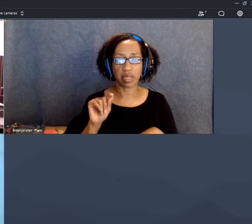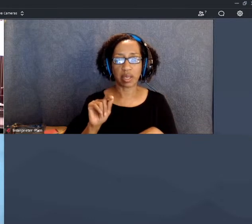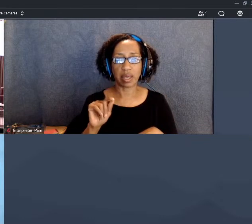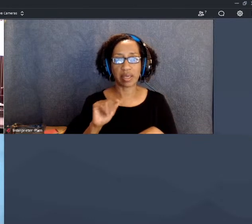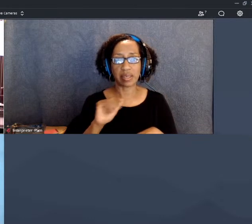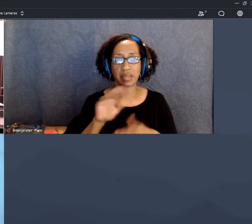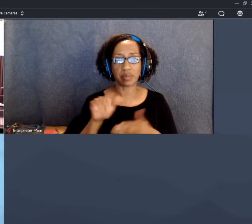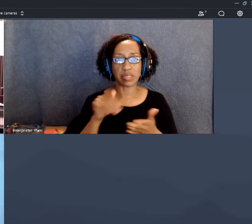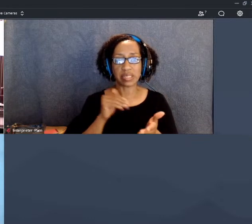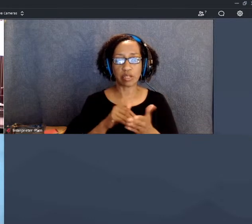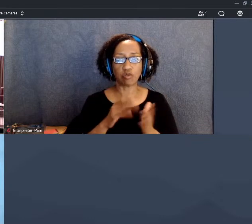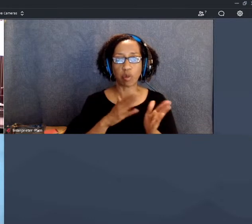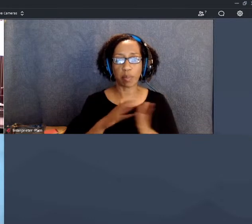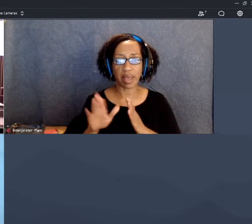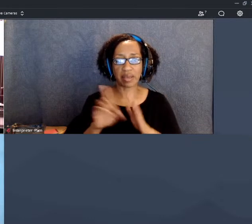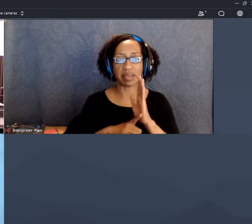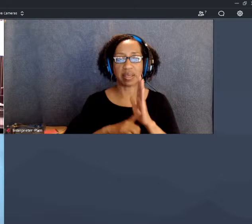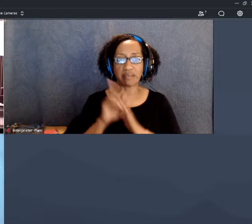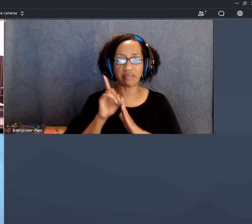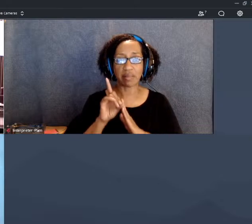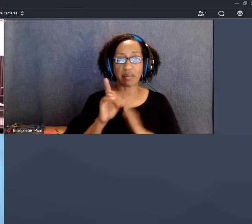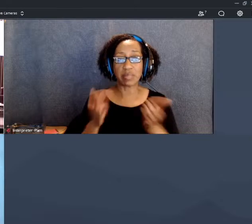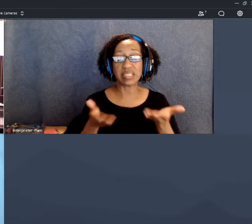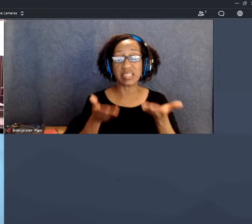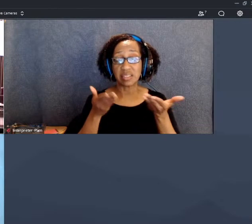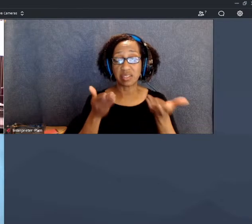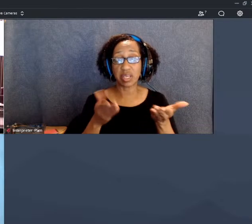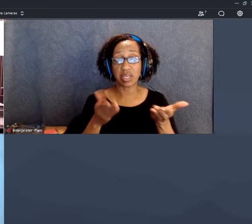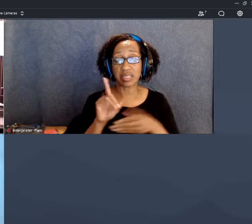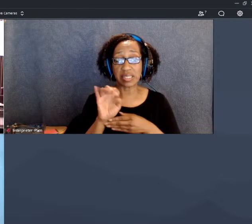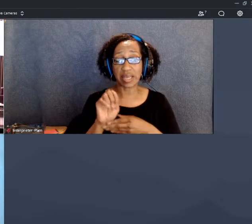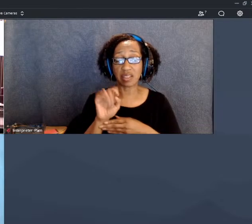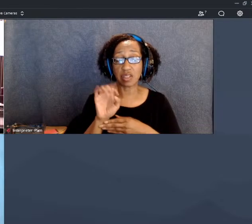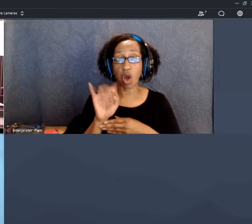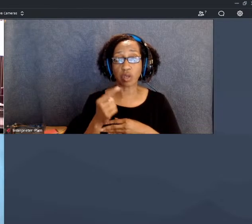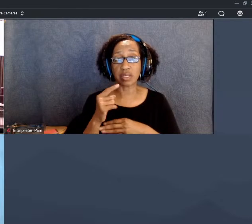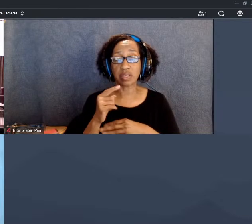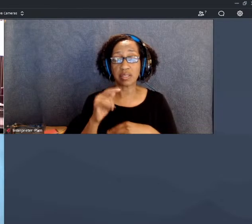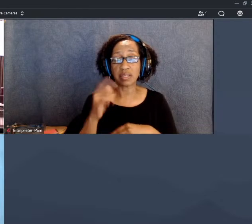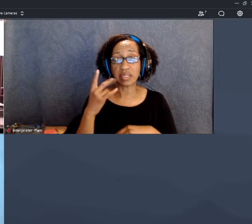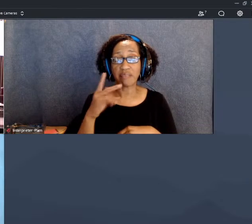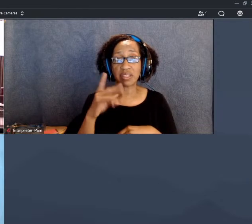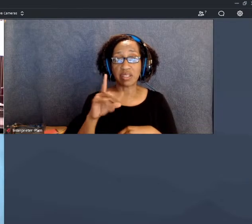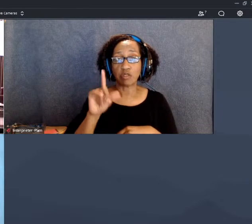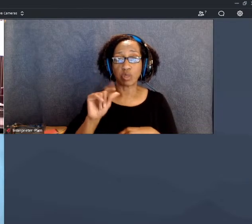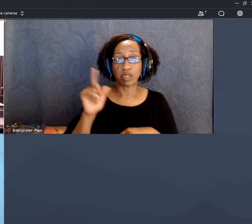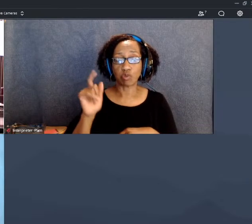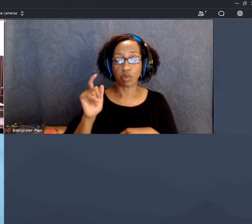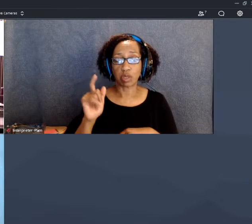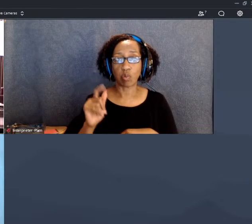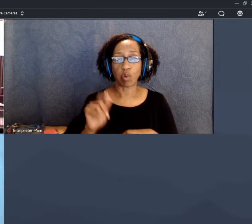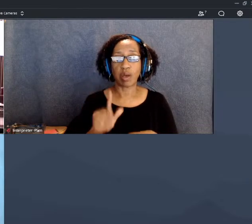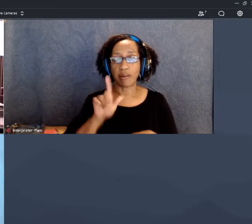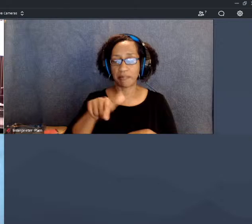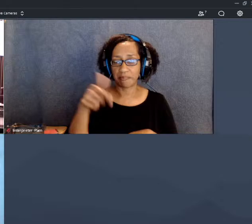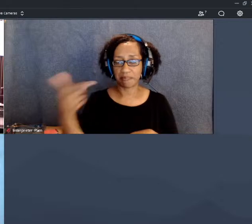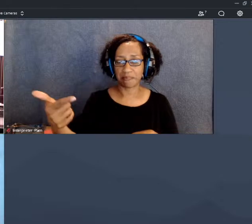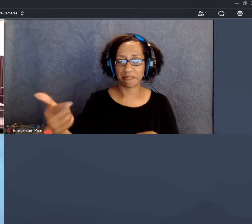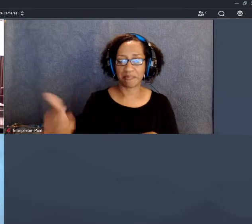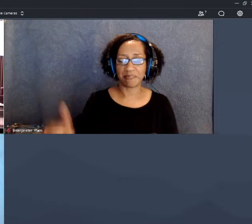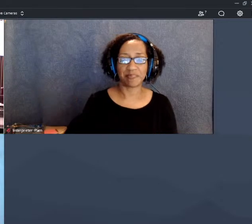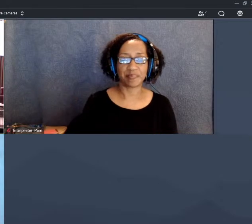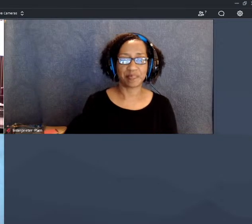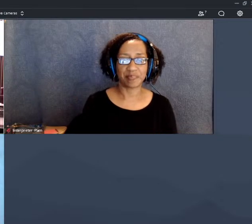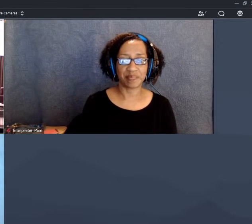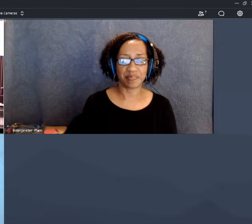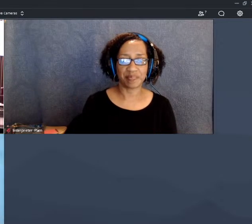And please note that this suggested date is August 17th, 2021. And item number 19 is